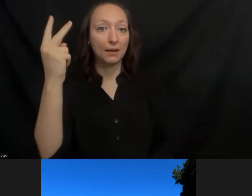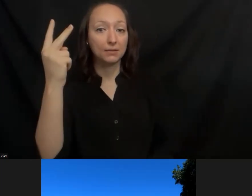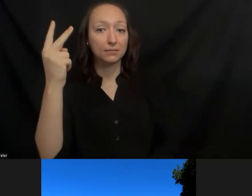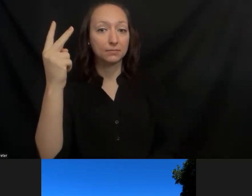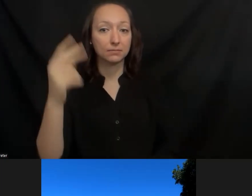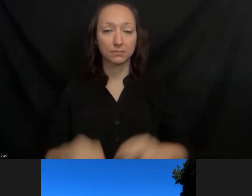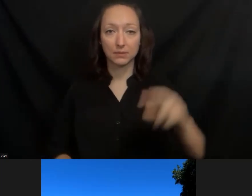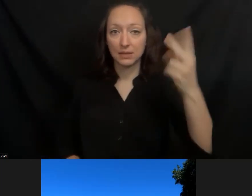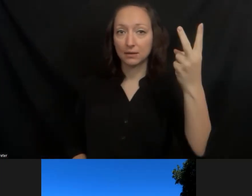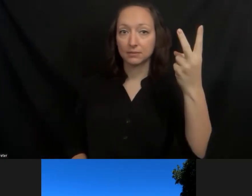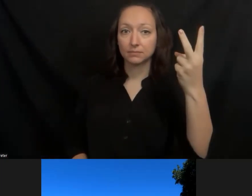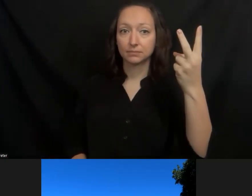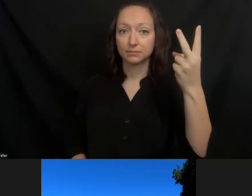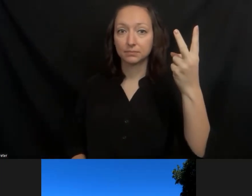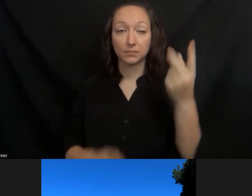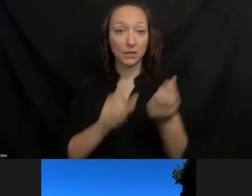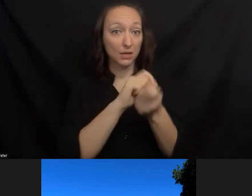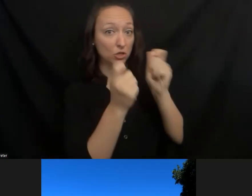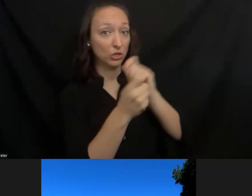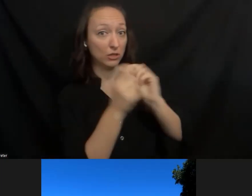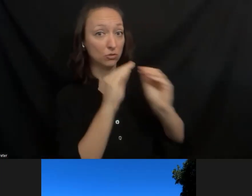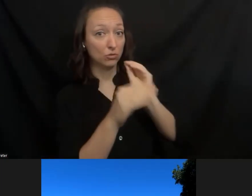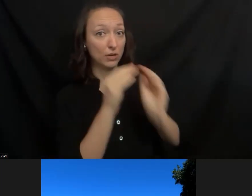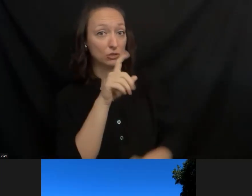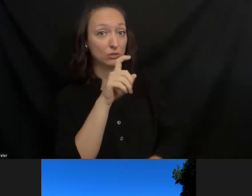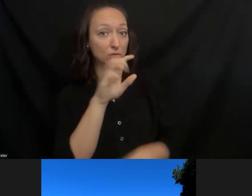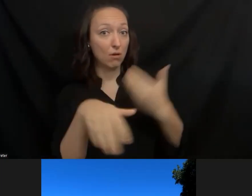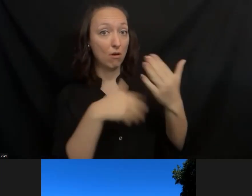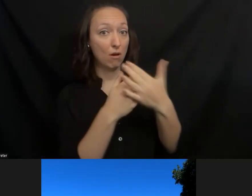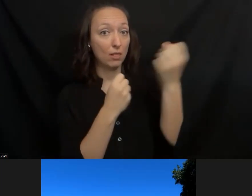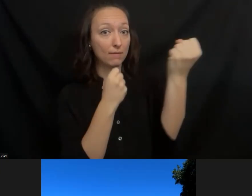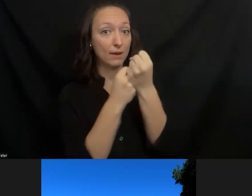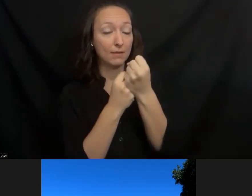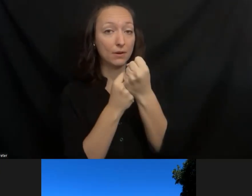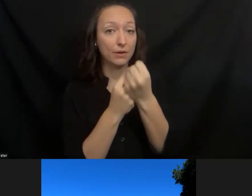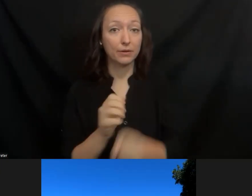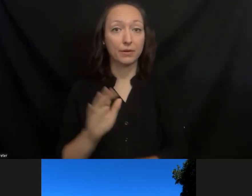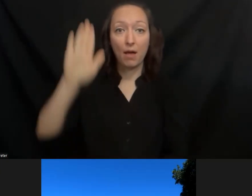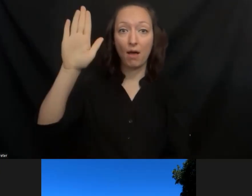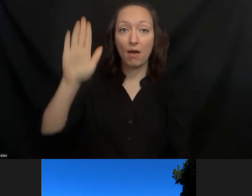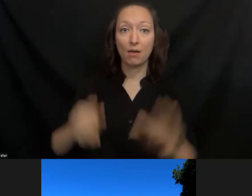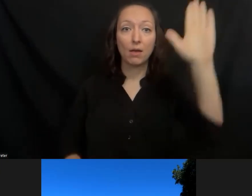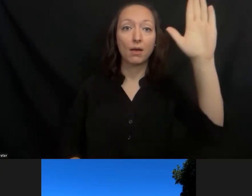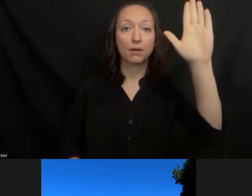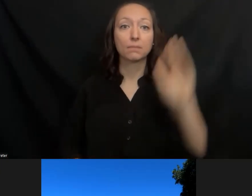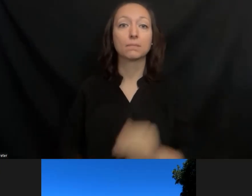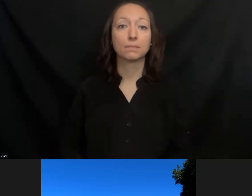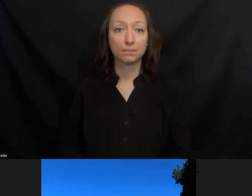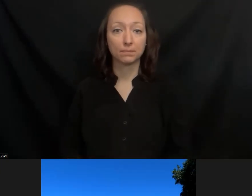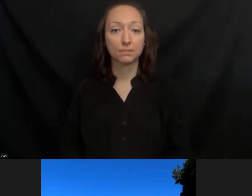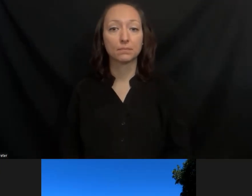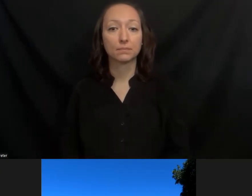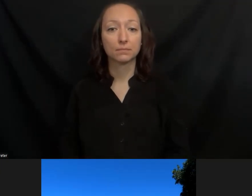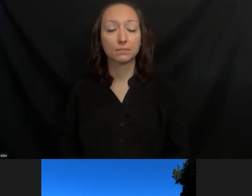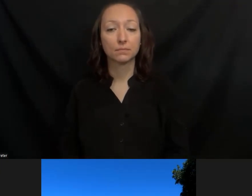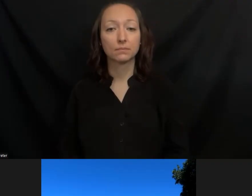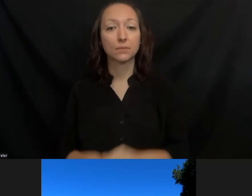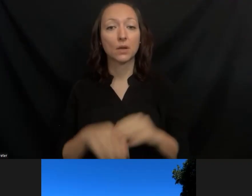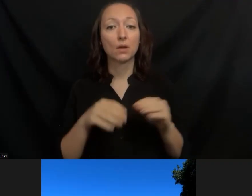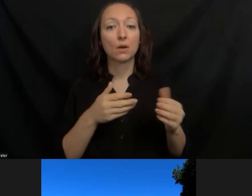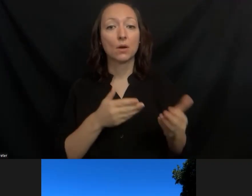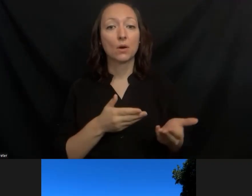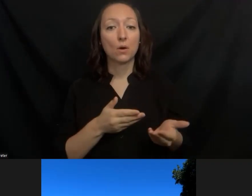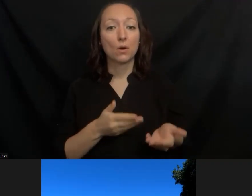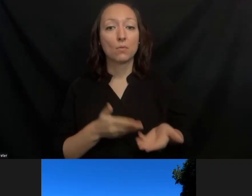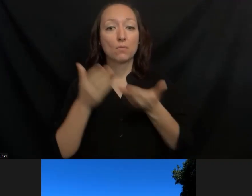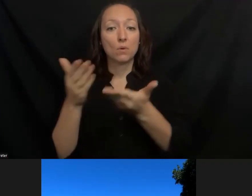Second. Any changes or corrections? All in favor? Aye. Aye. Minutes are approved. Ed